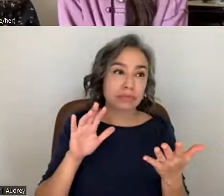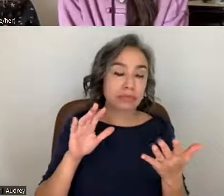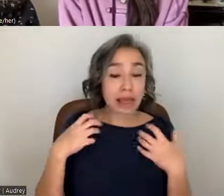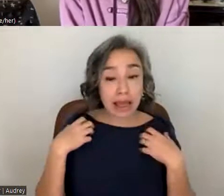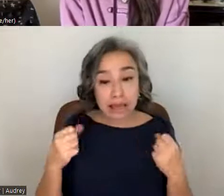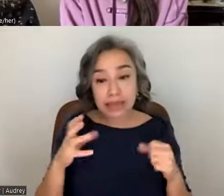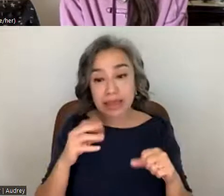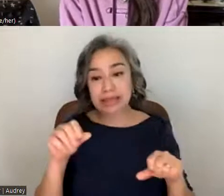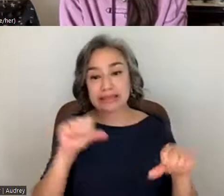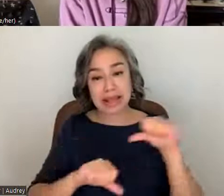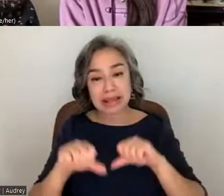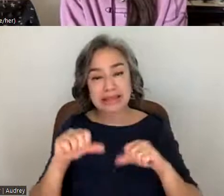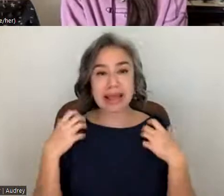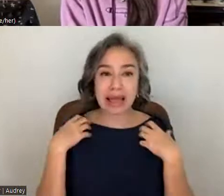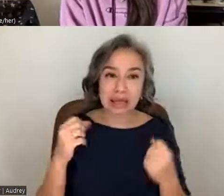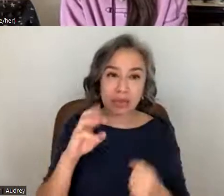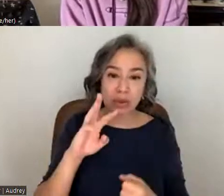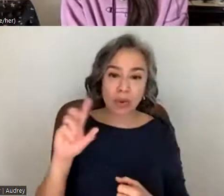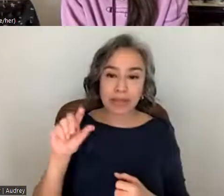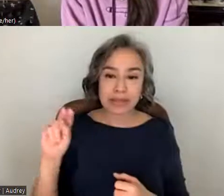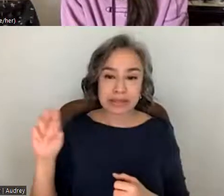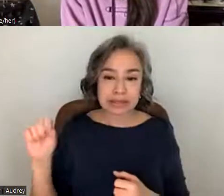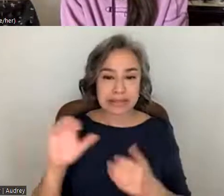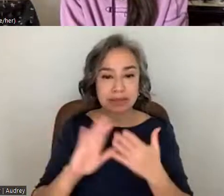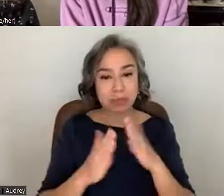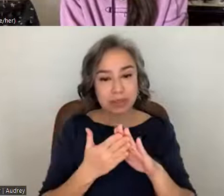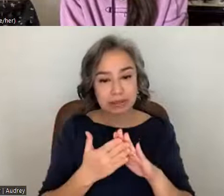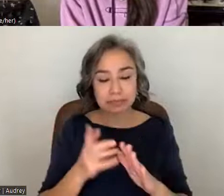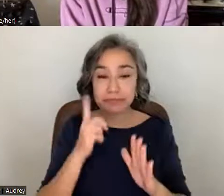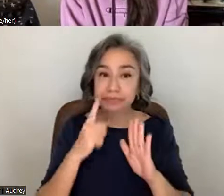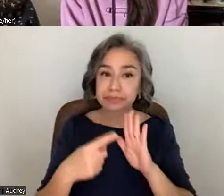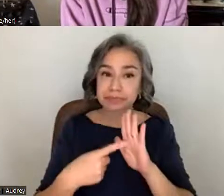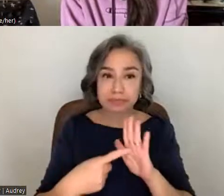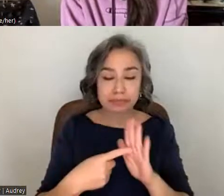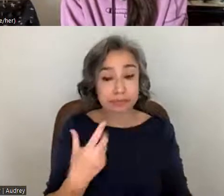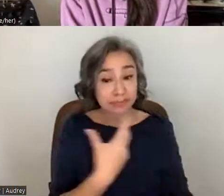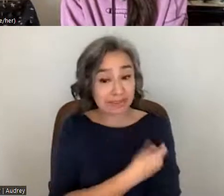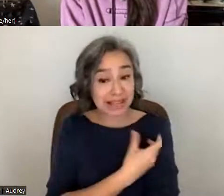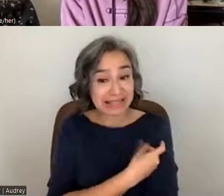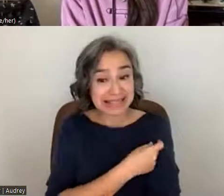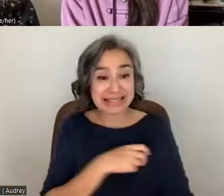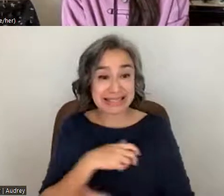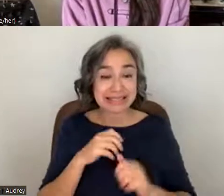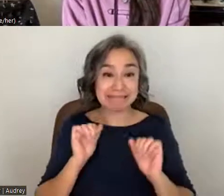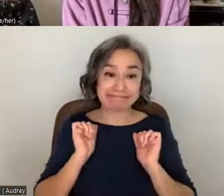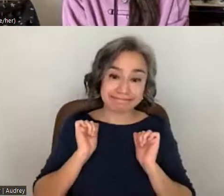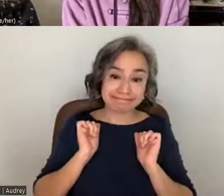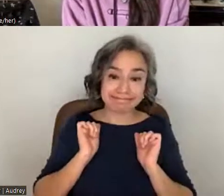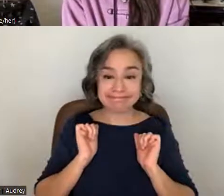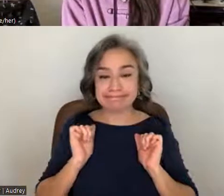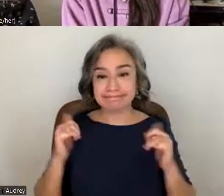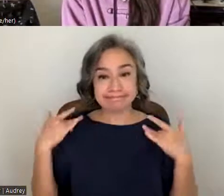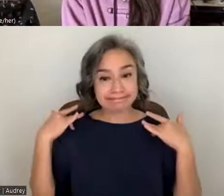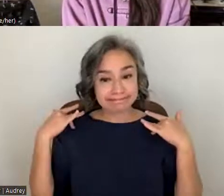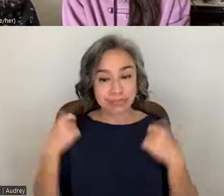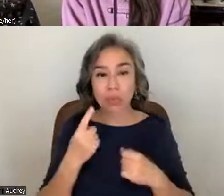and science, health and wellness community. For example, vaccine hesitancy. One of the services that we